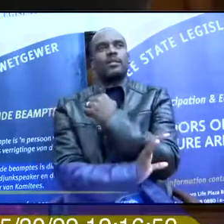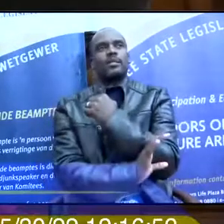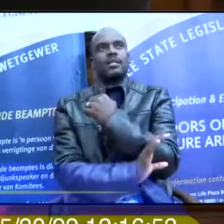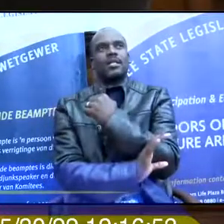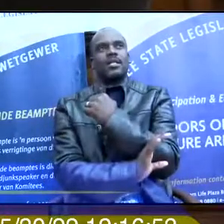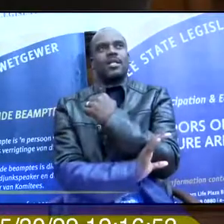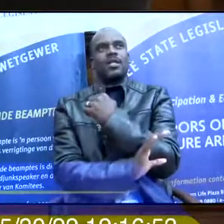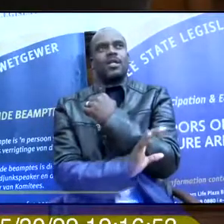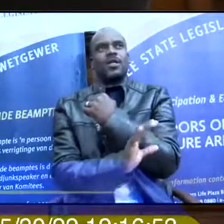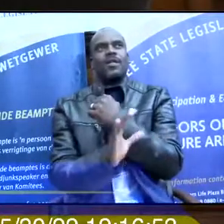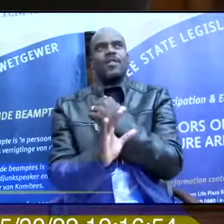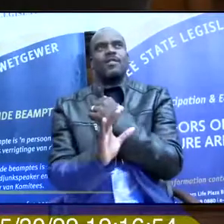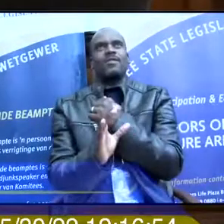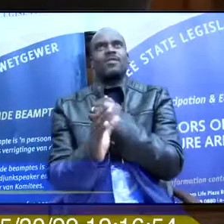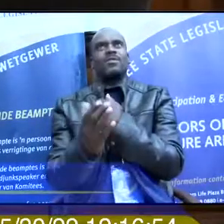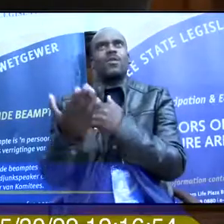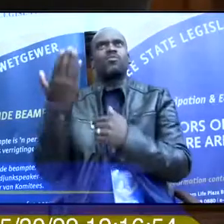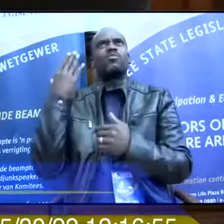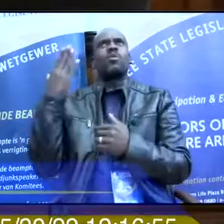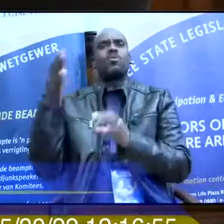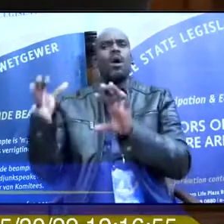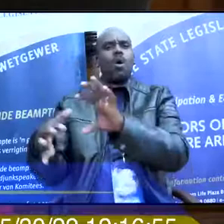with former homeland